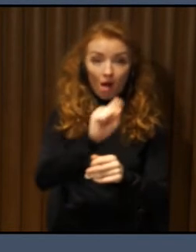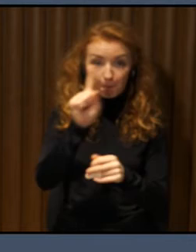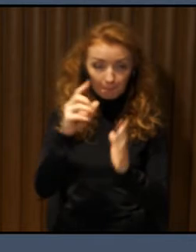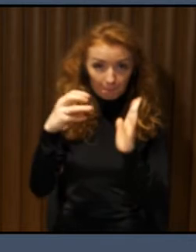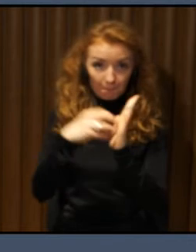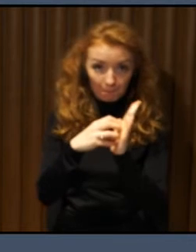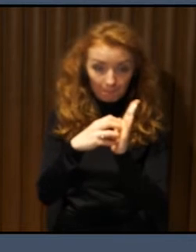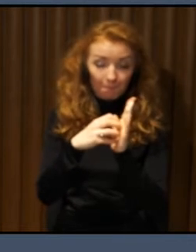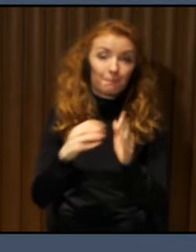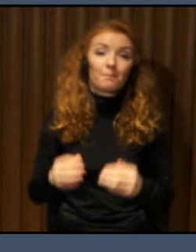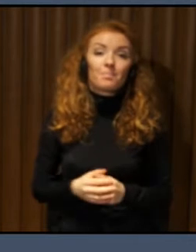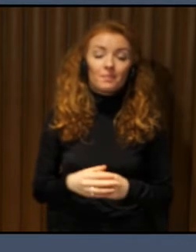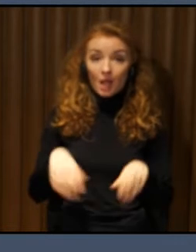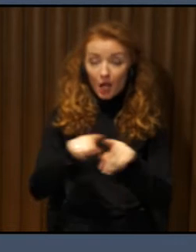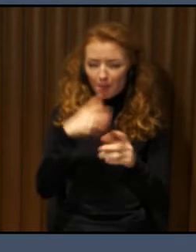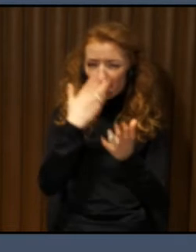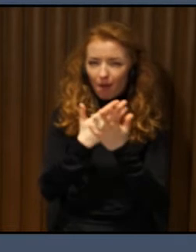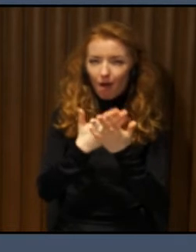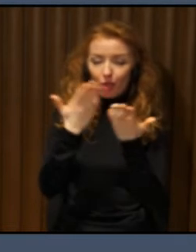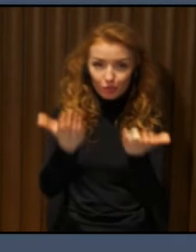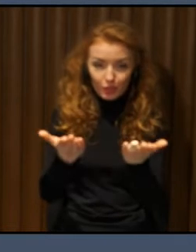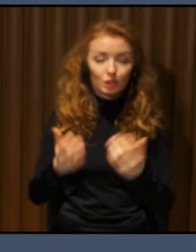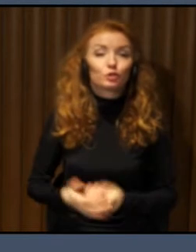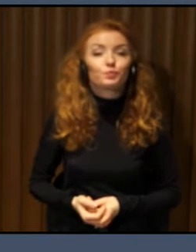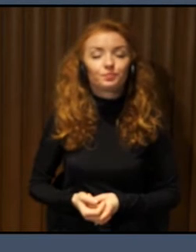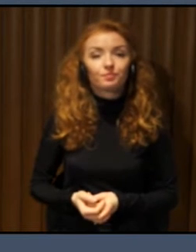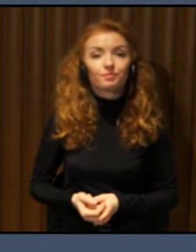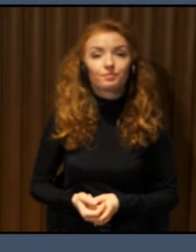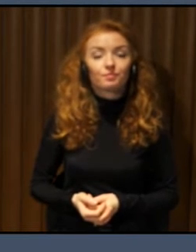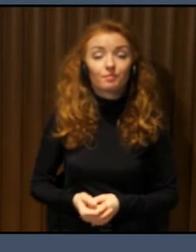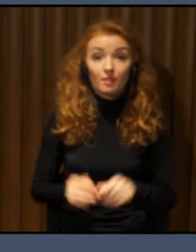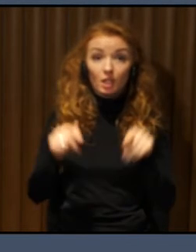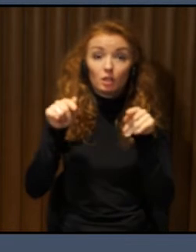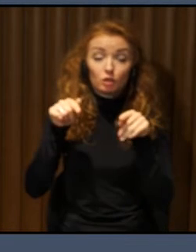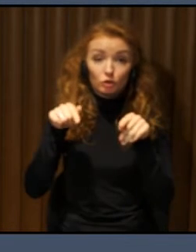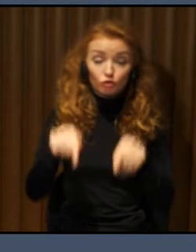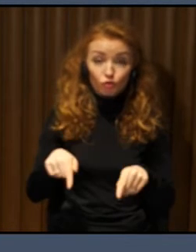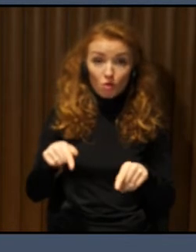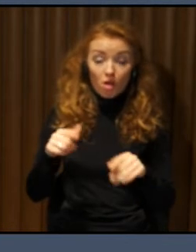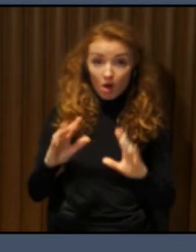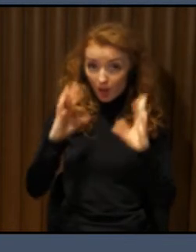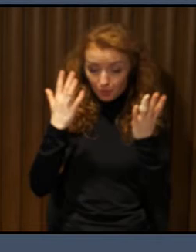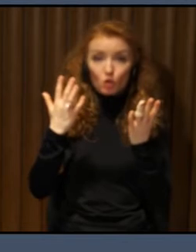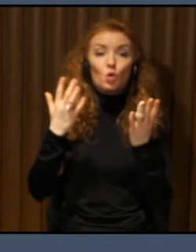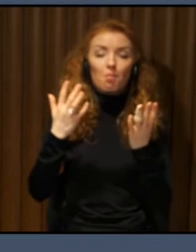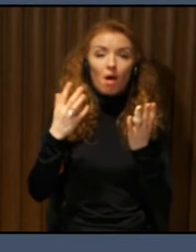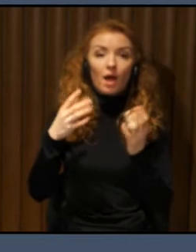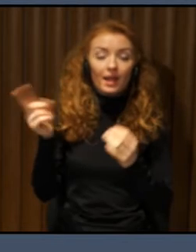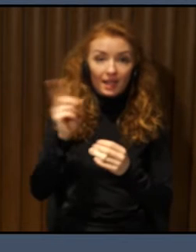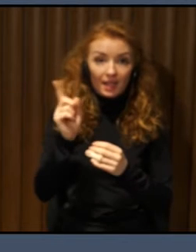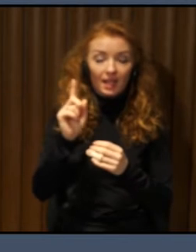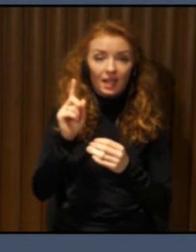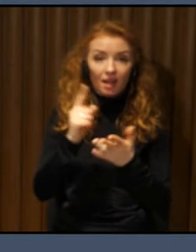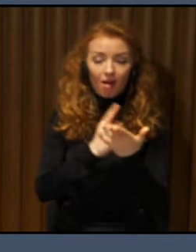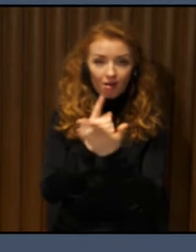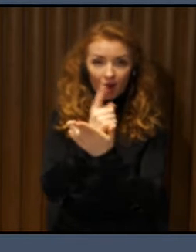I'll show you a demonstration of this momentarily. So in this case, we have an interactive map where you can search. It